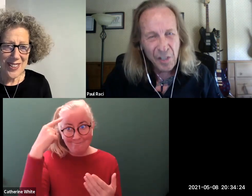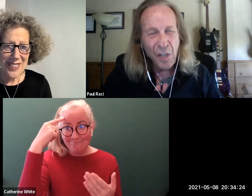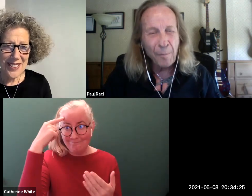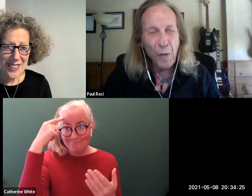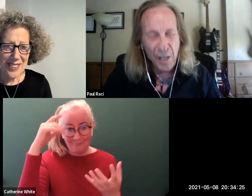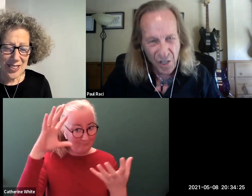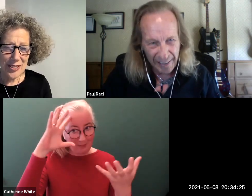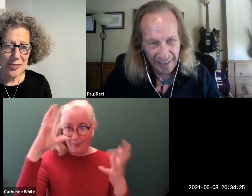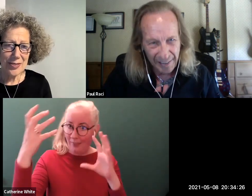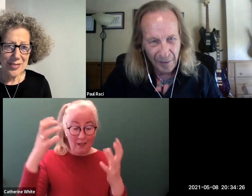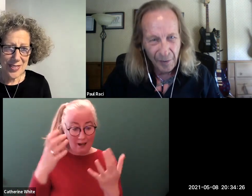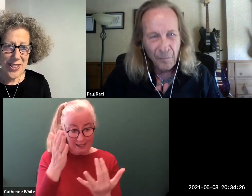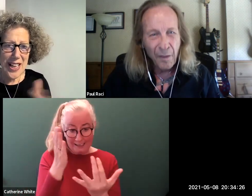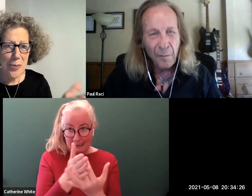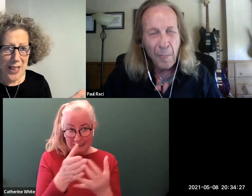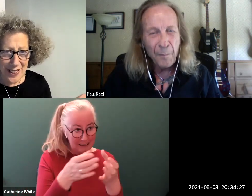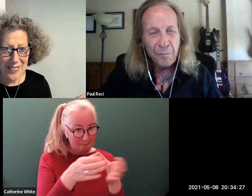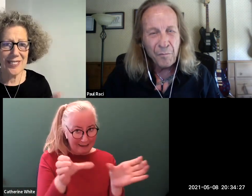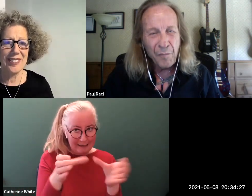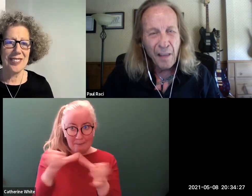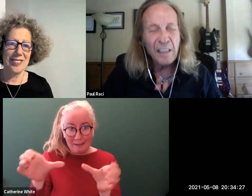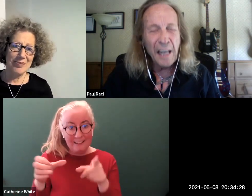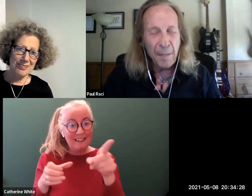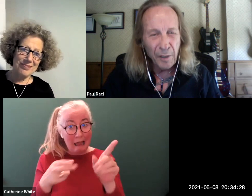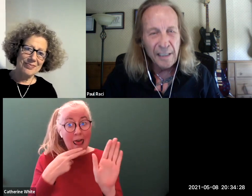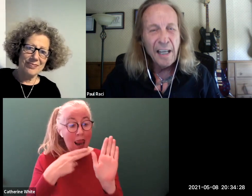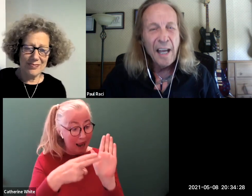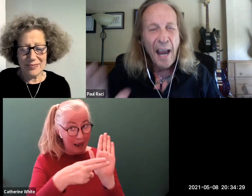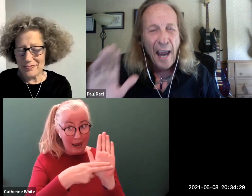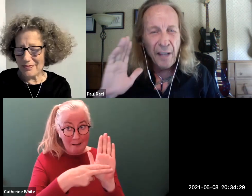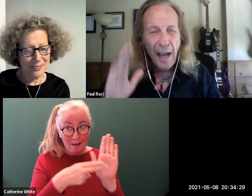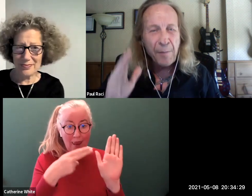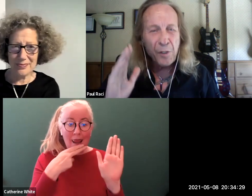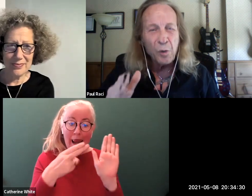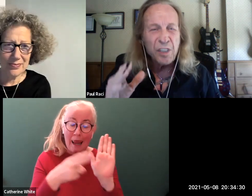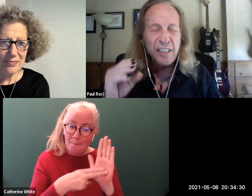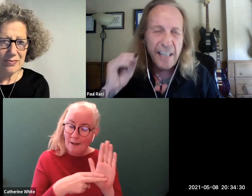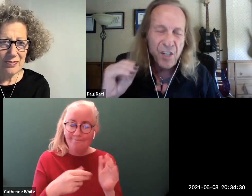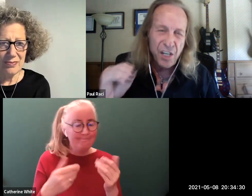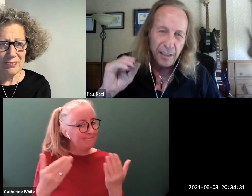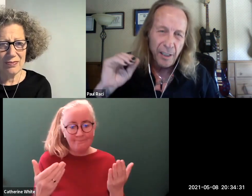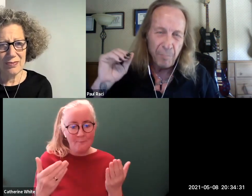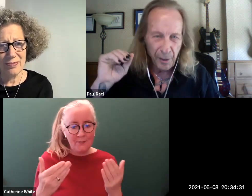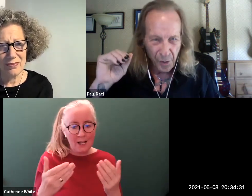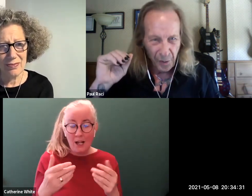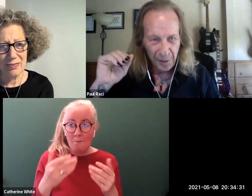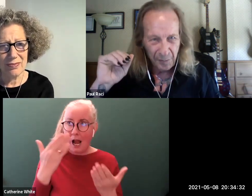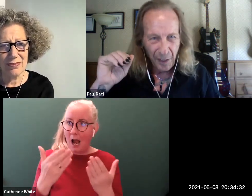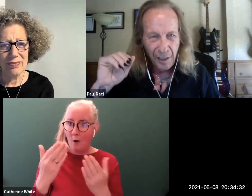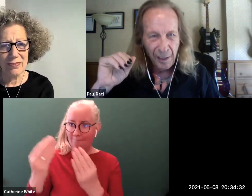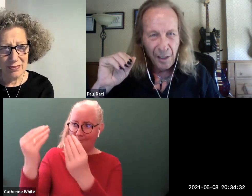The separation. And the labeling. The labeling and the absolute teaching of